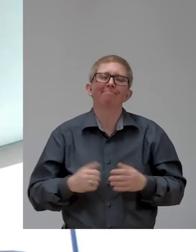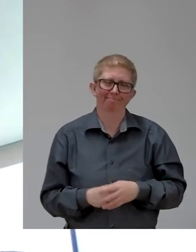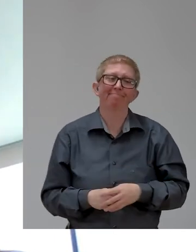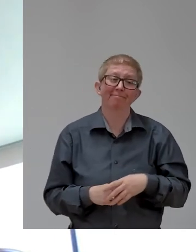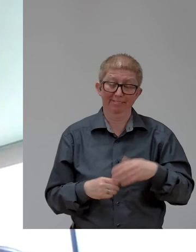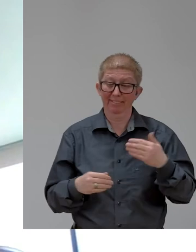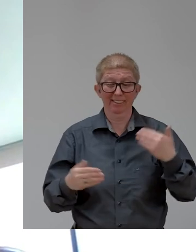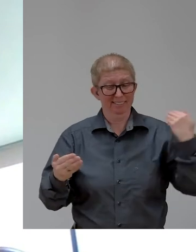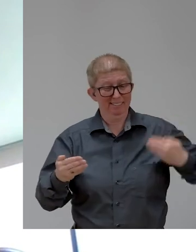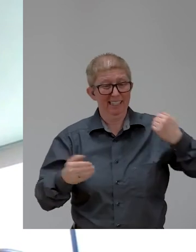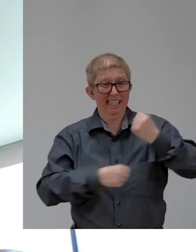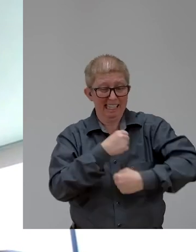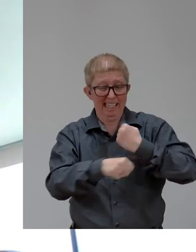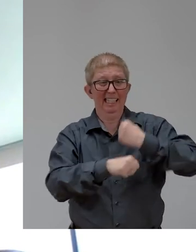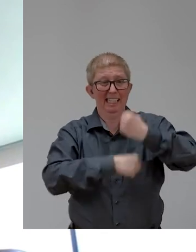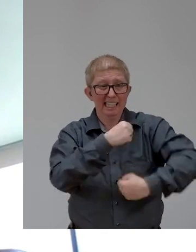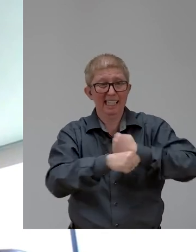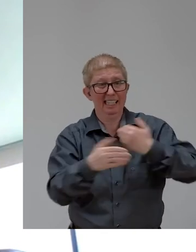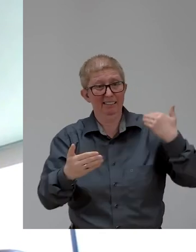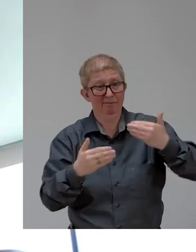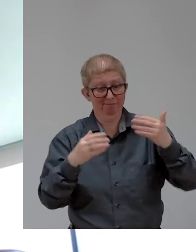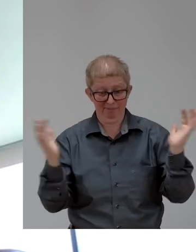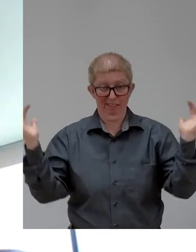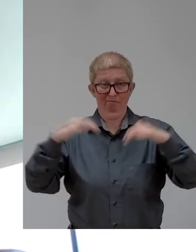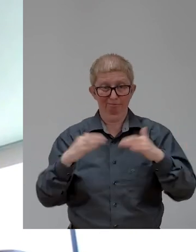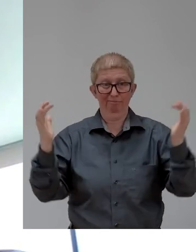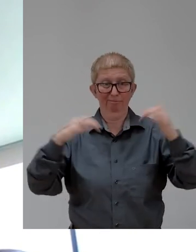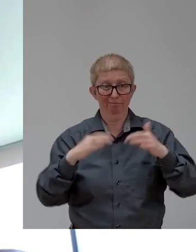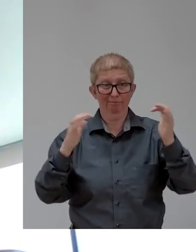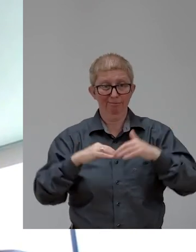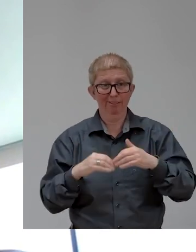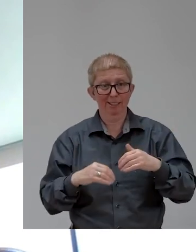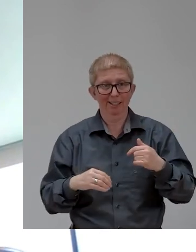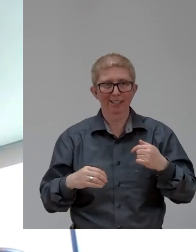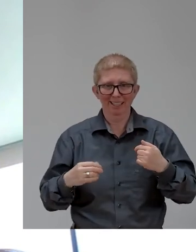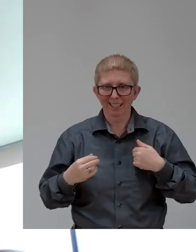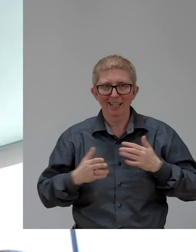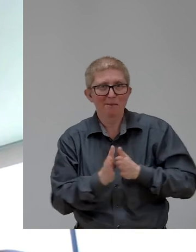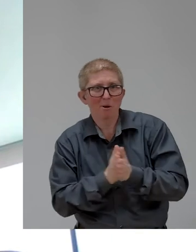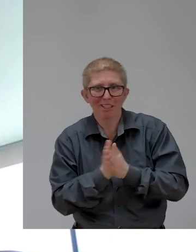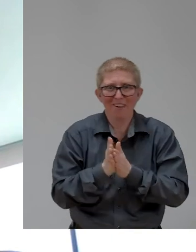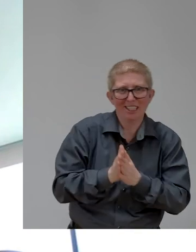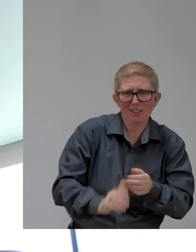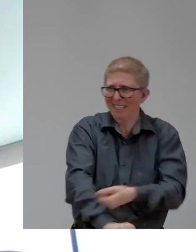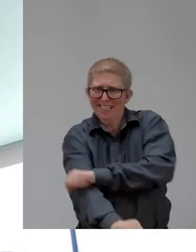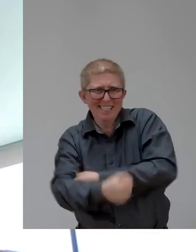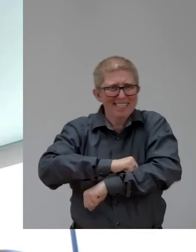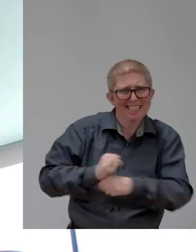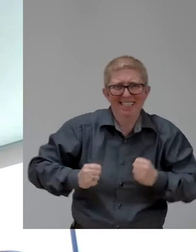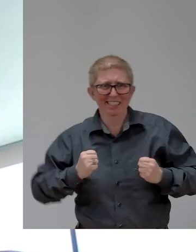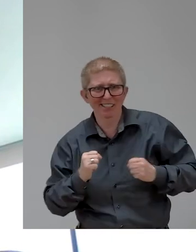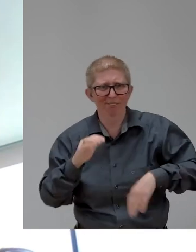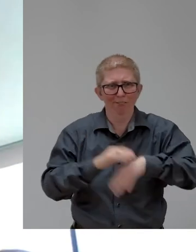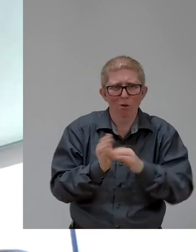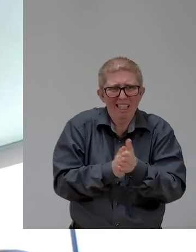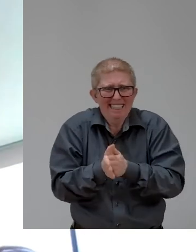with huge enthusiasm, actually. We can't really choose among the impact transfer alumni which one to replicate. They're all